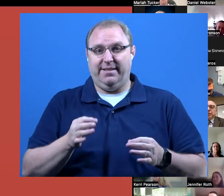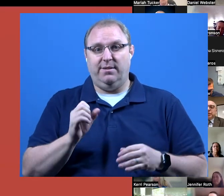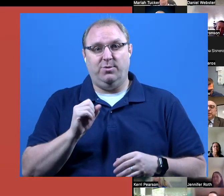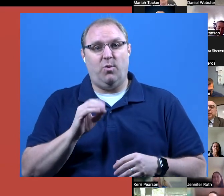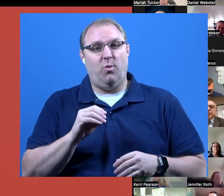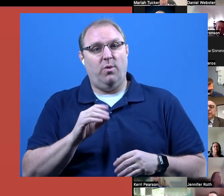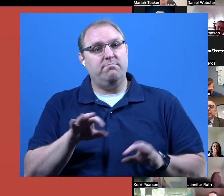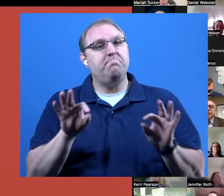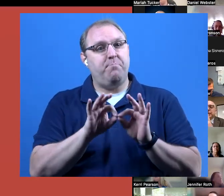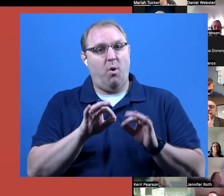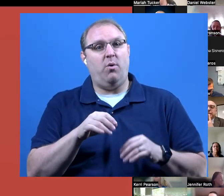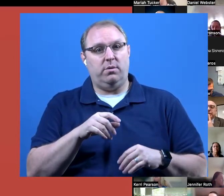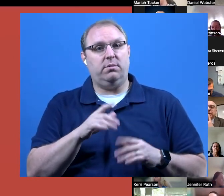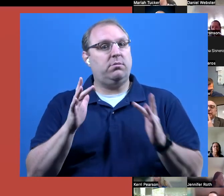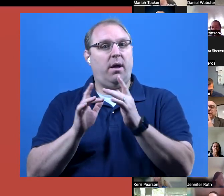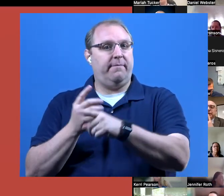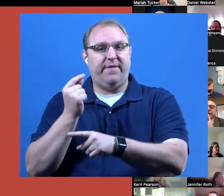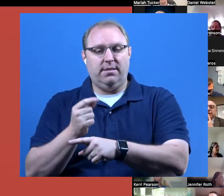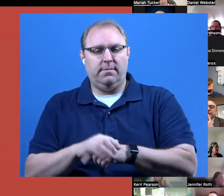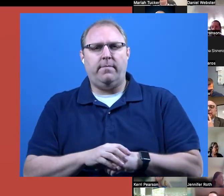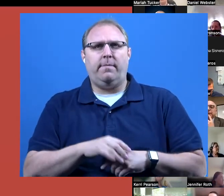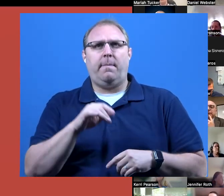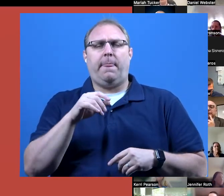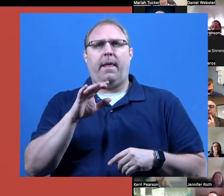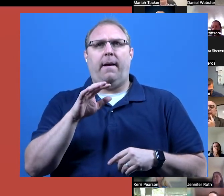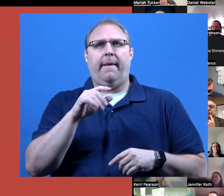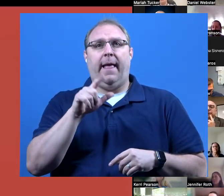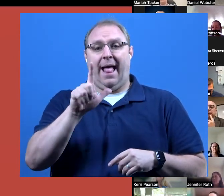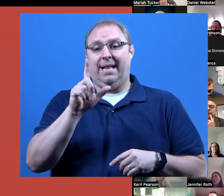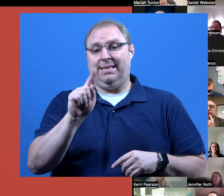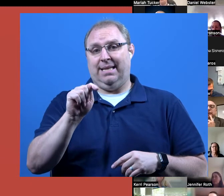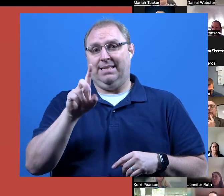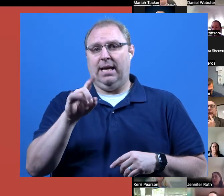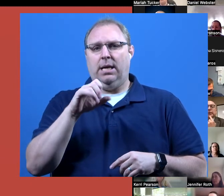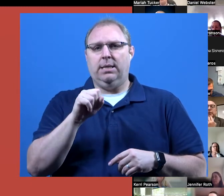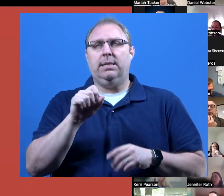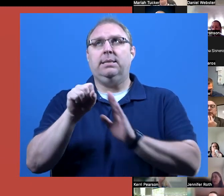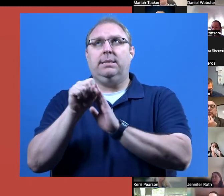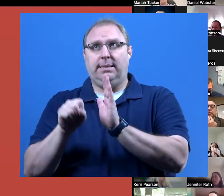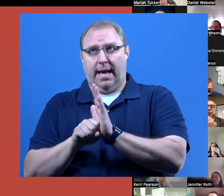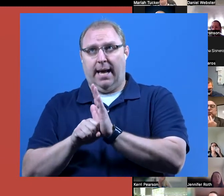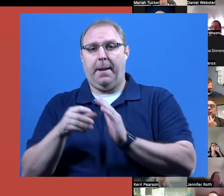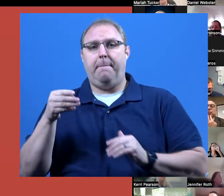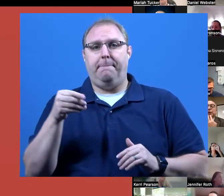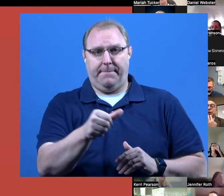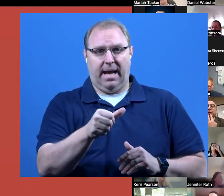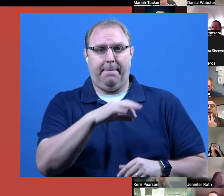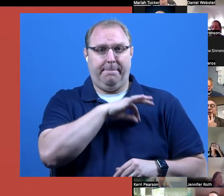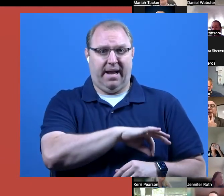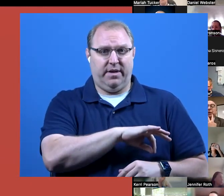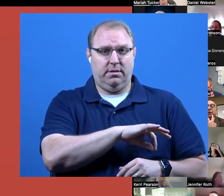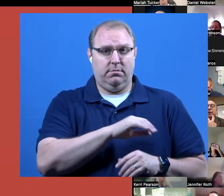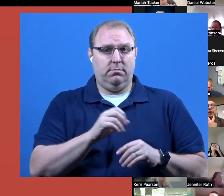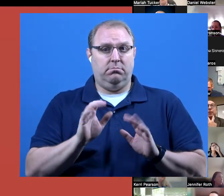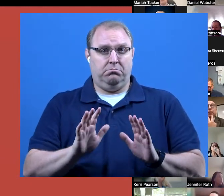long-term disability, just go ahead and throw it in the chat. We can catch it. Yeah. Okay, we found one. Oh, good. Talk about it. Popped up. Great. Well, so the question